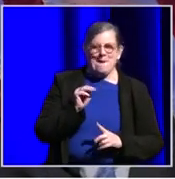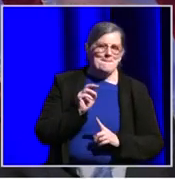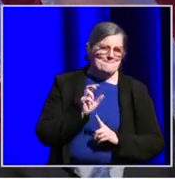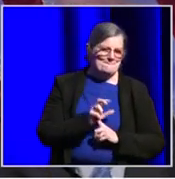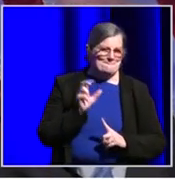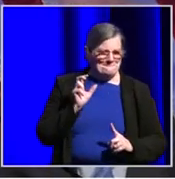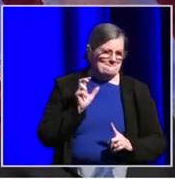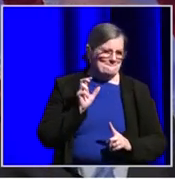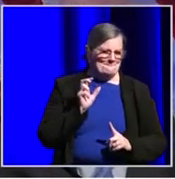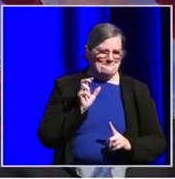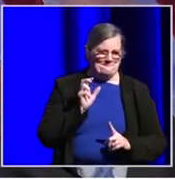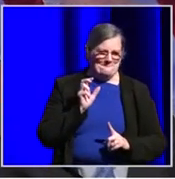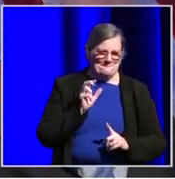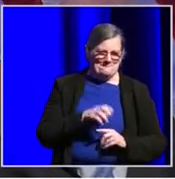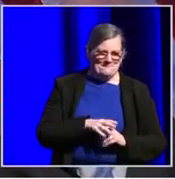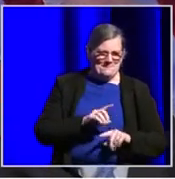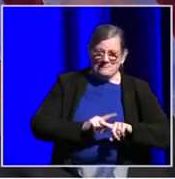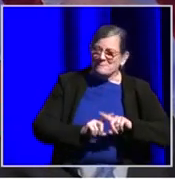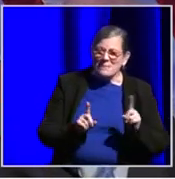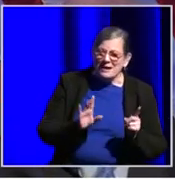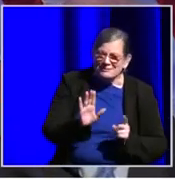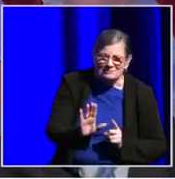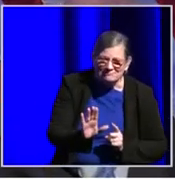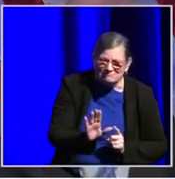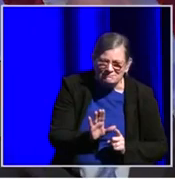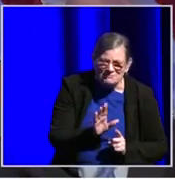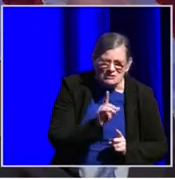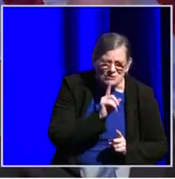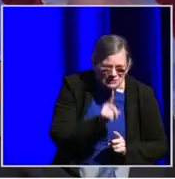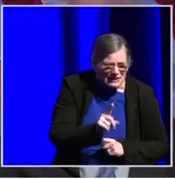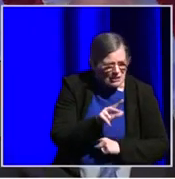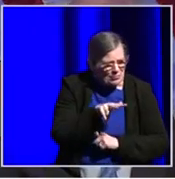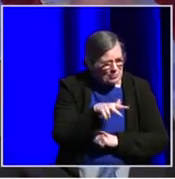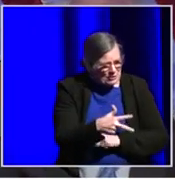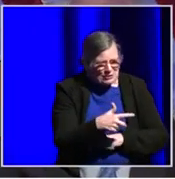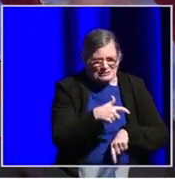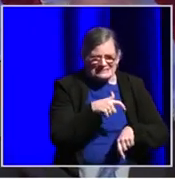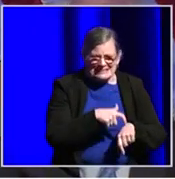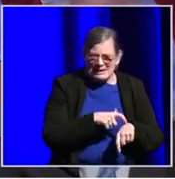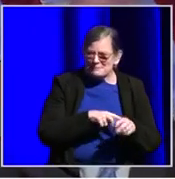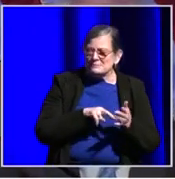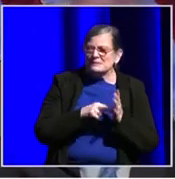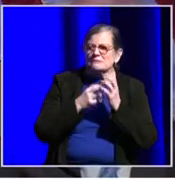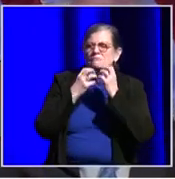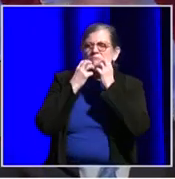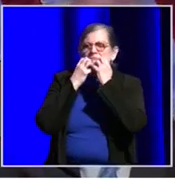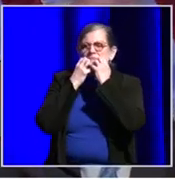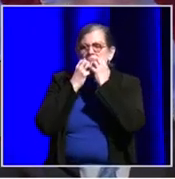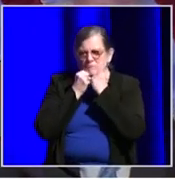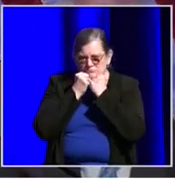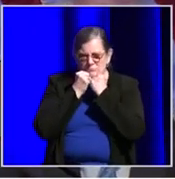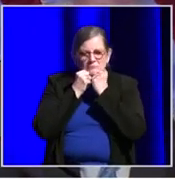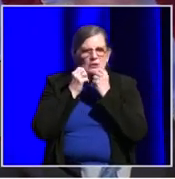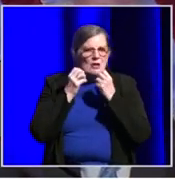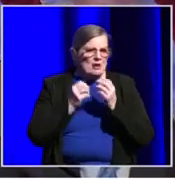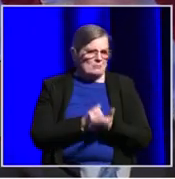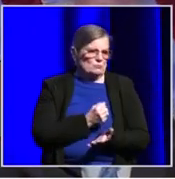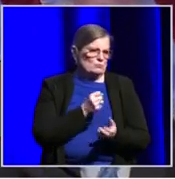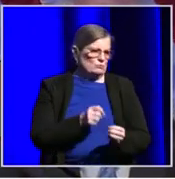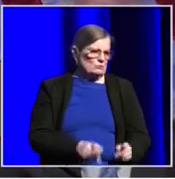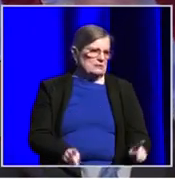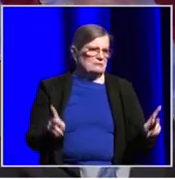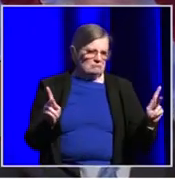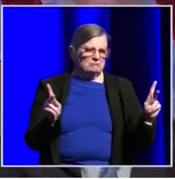But truly, a third time and a third term is a special opportunity because we